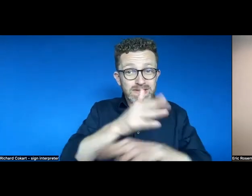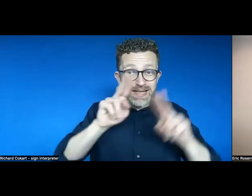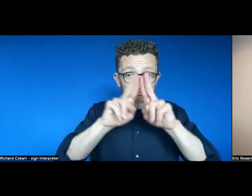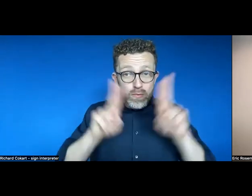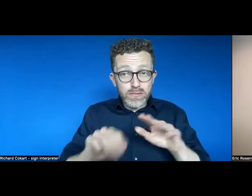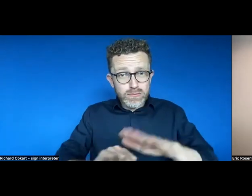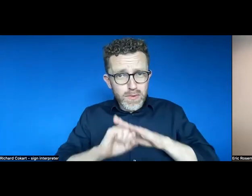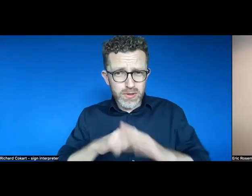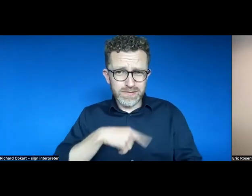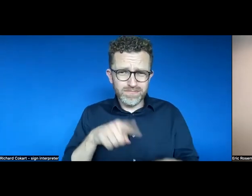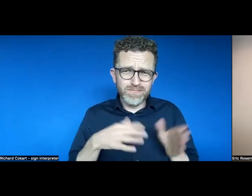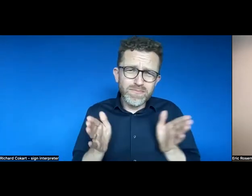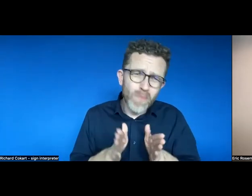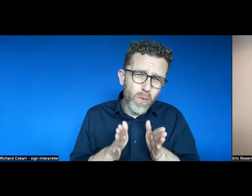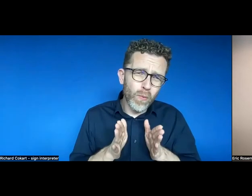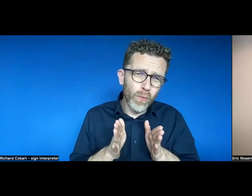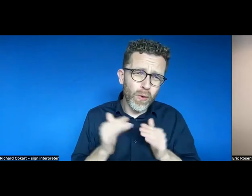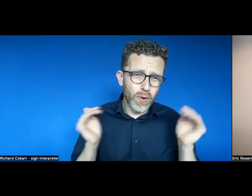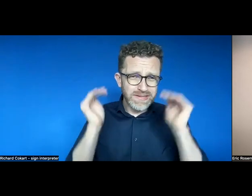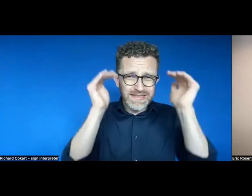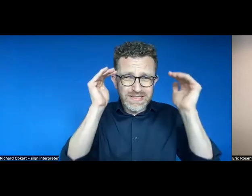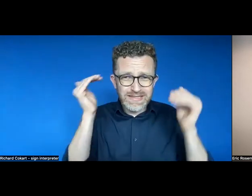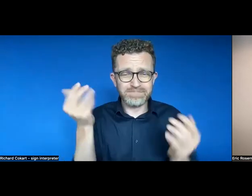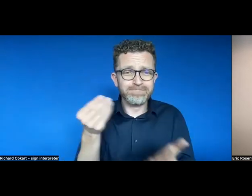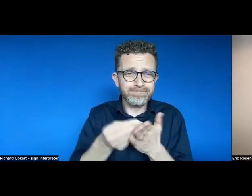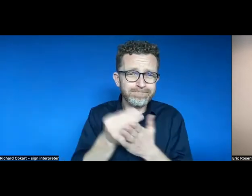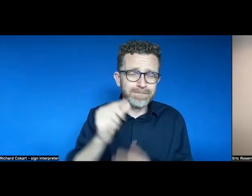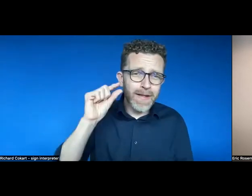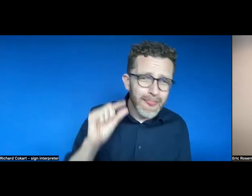many adults languishing in these institutions. We need to